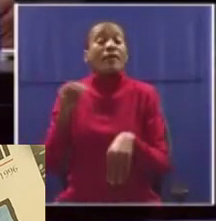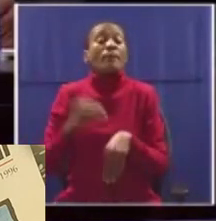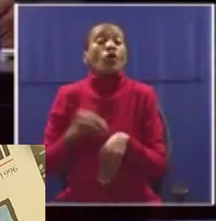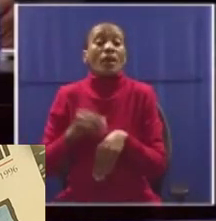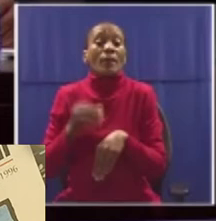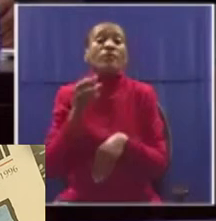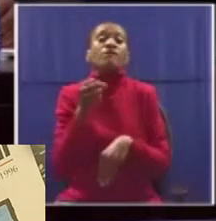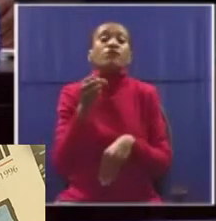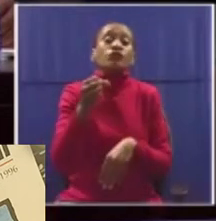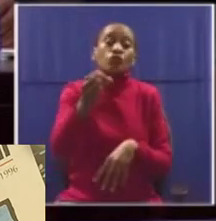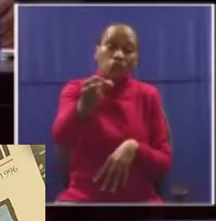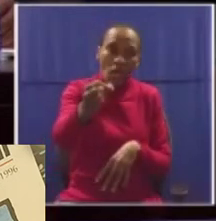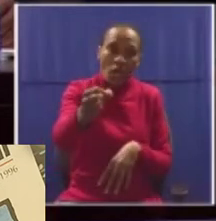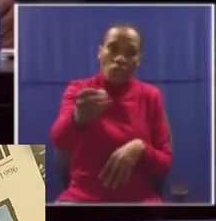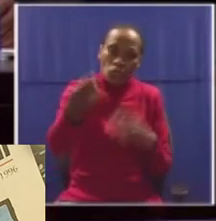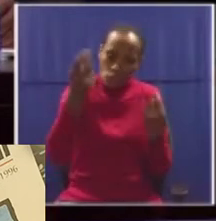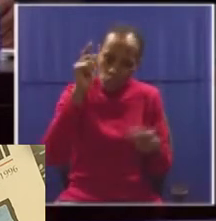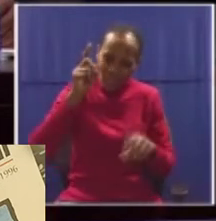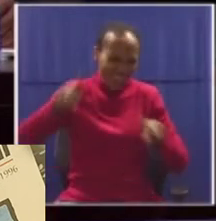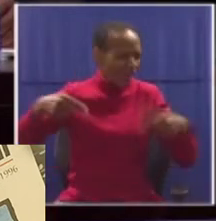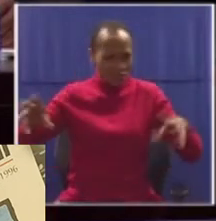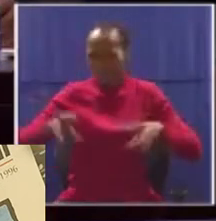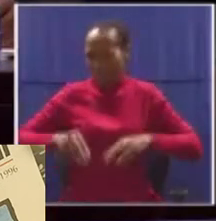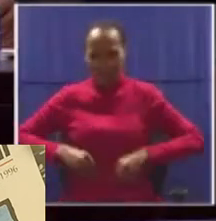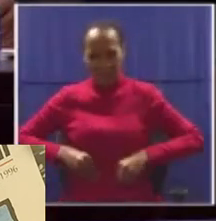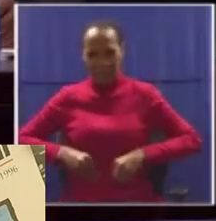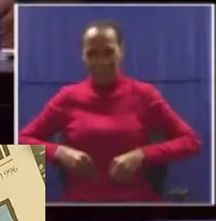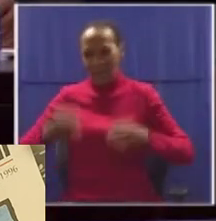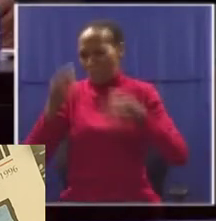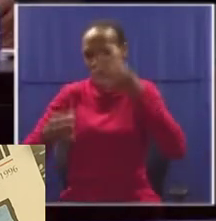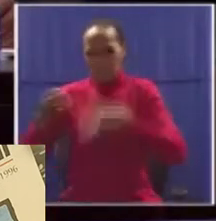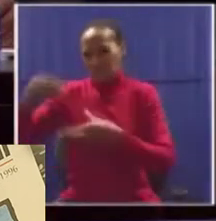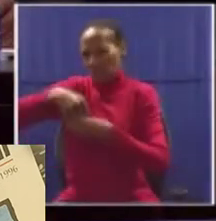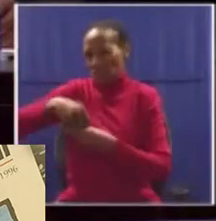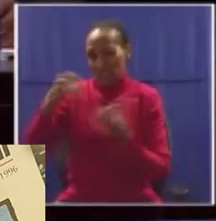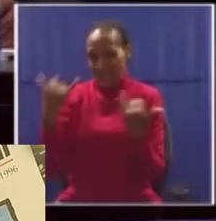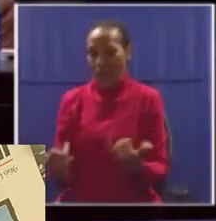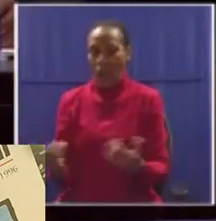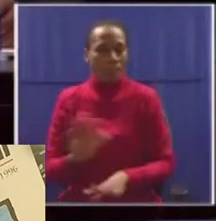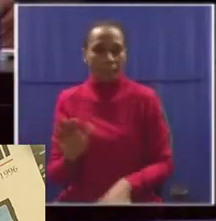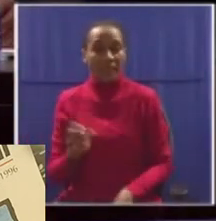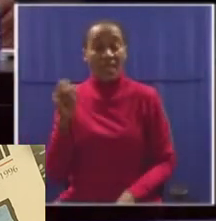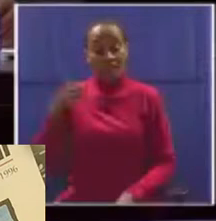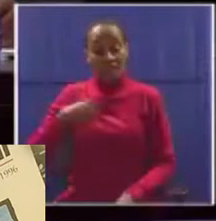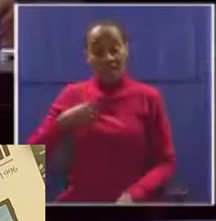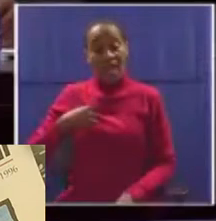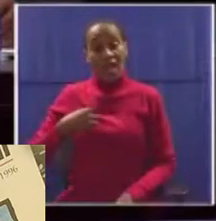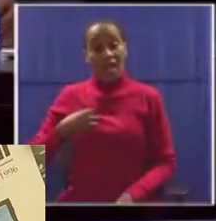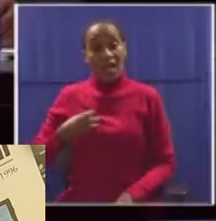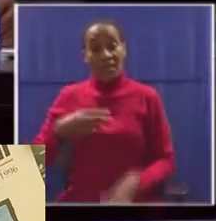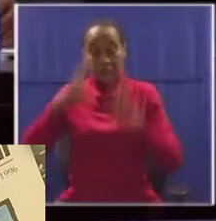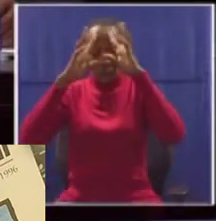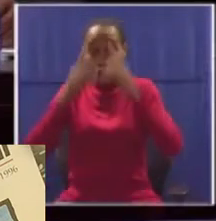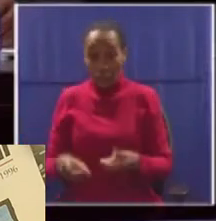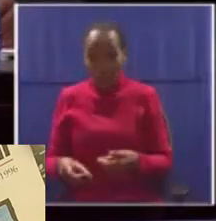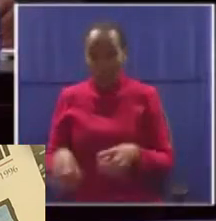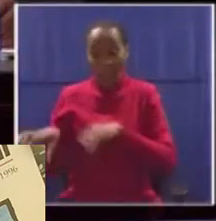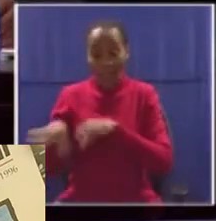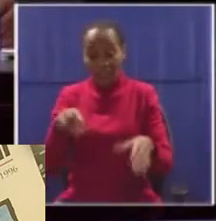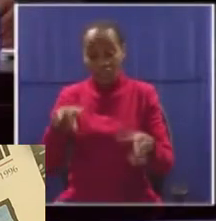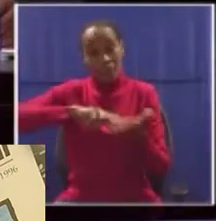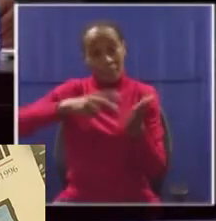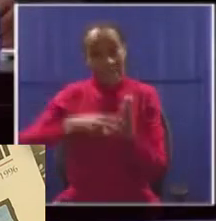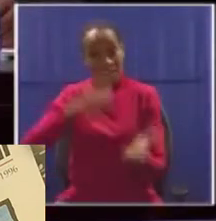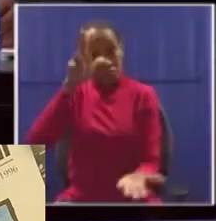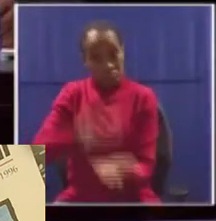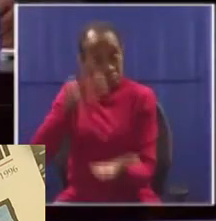the Future and they should not be a subject to Petty politics if we have to implement the action plan we've agreed